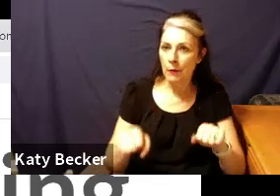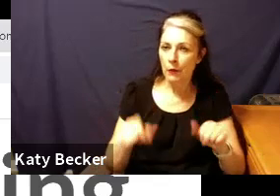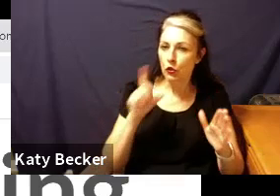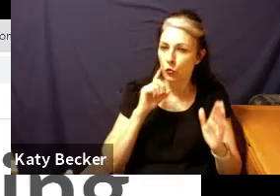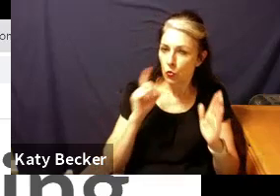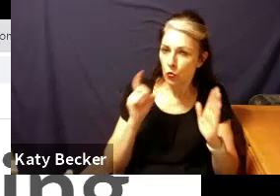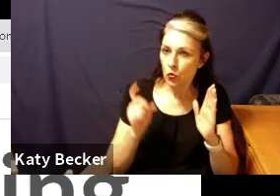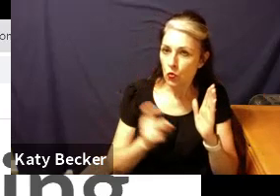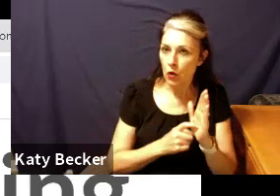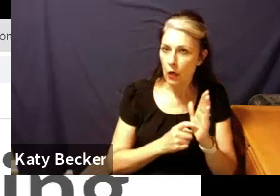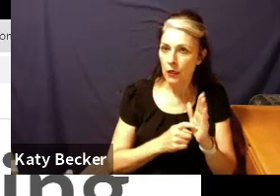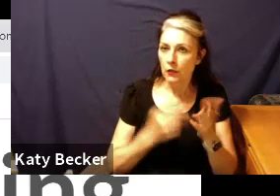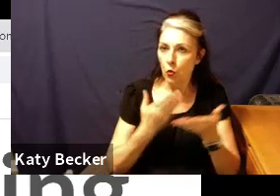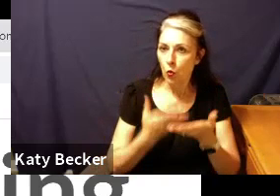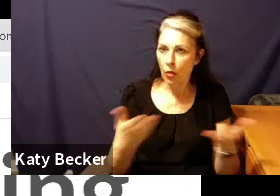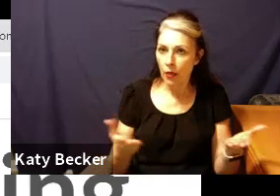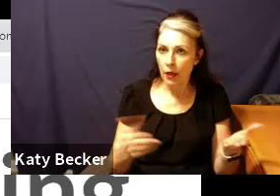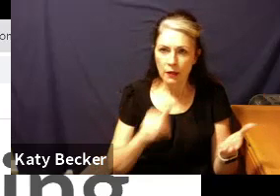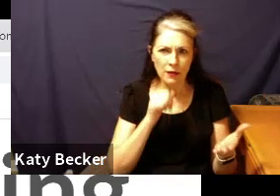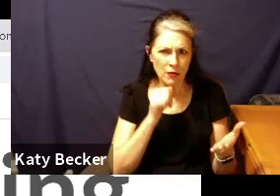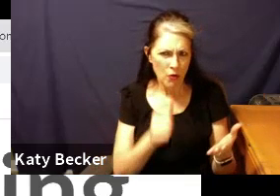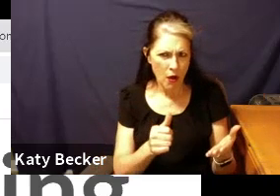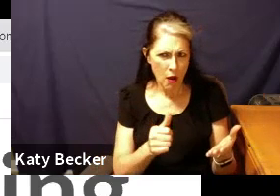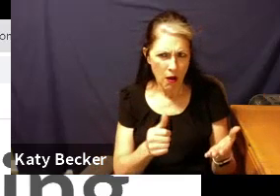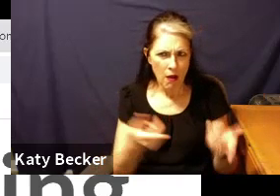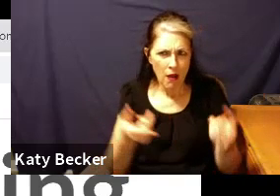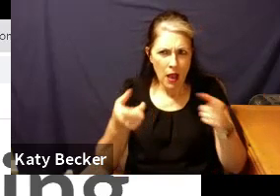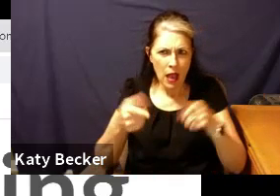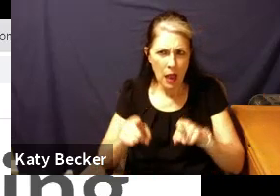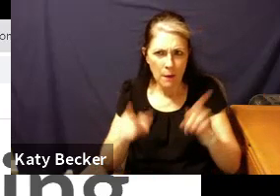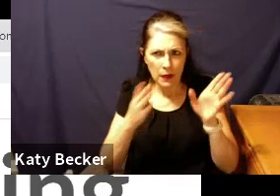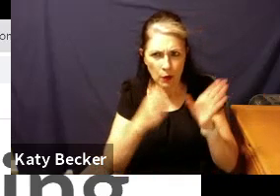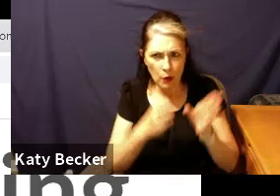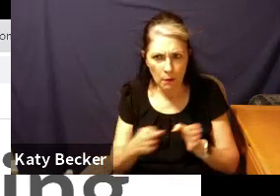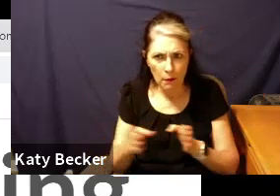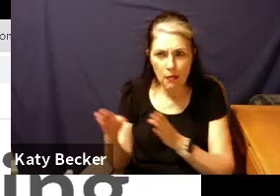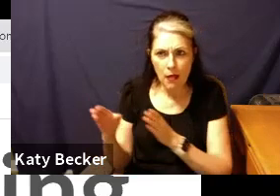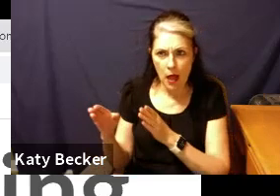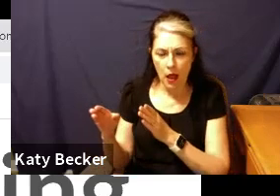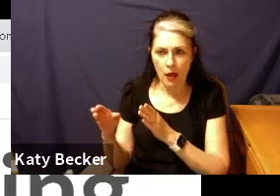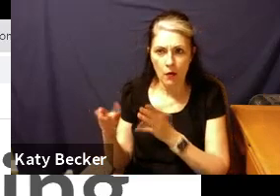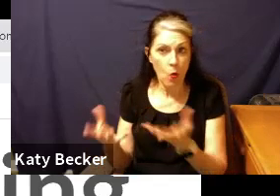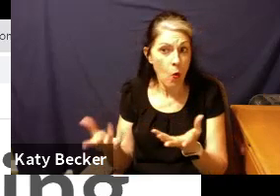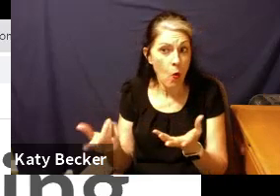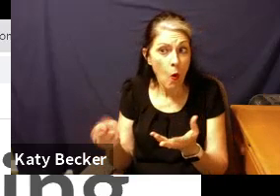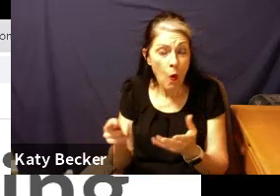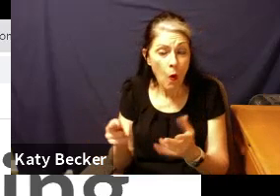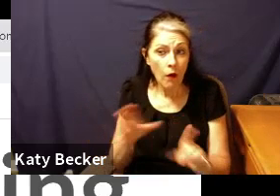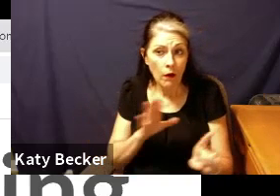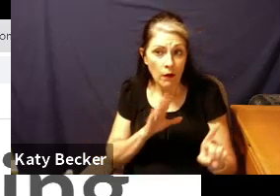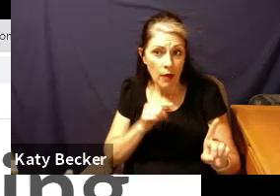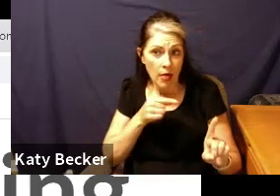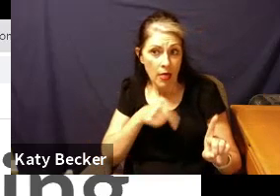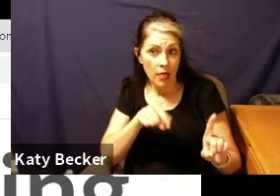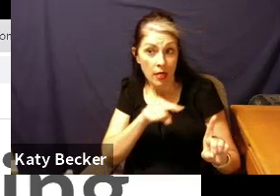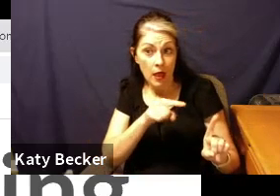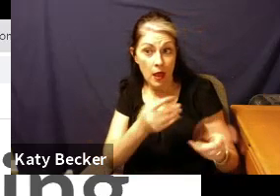recognize when things may not be going the way that they planned or the way that they wanted.